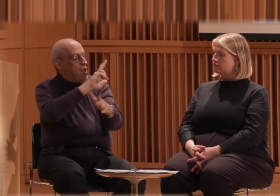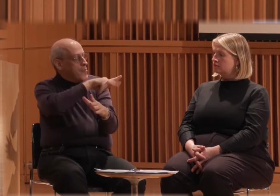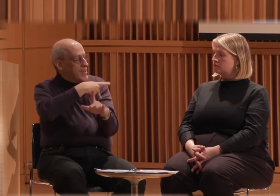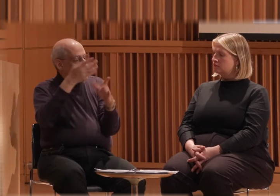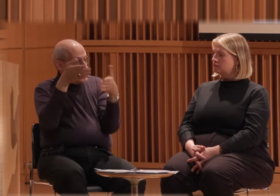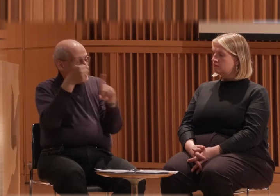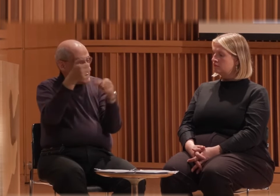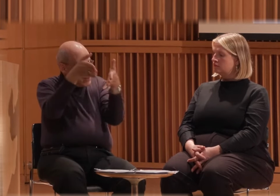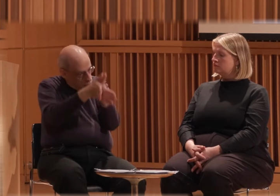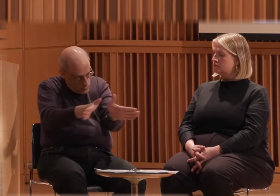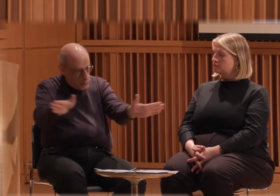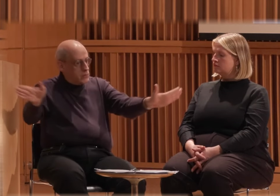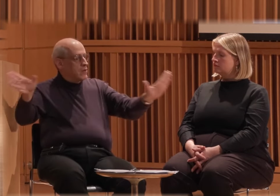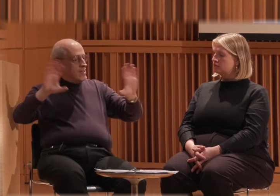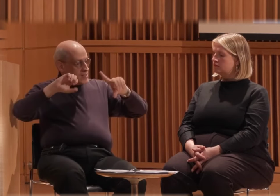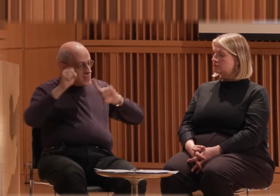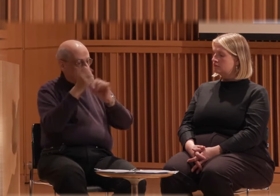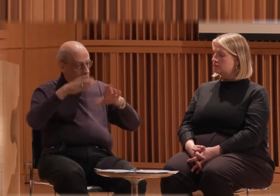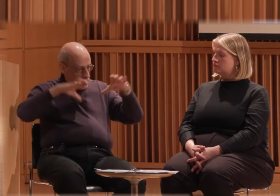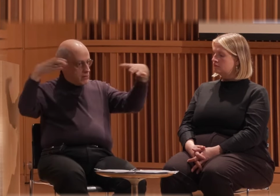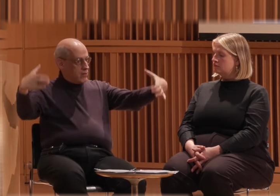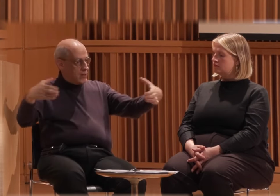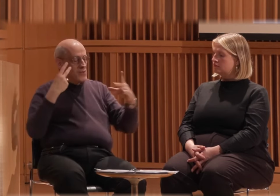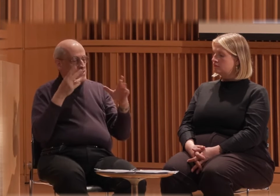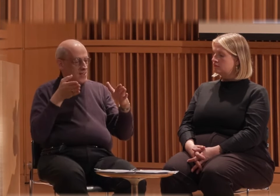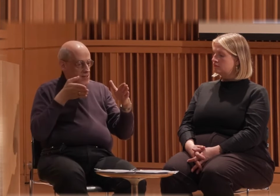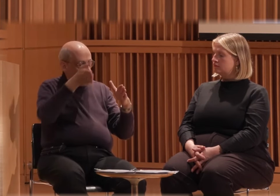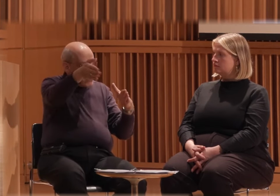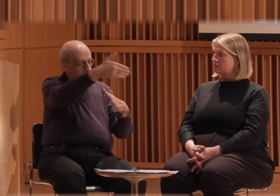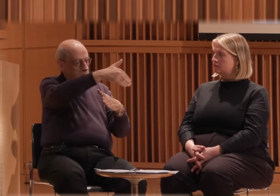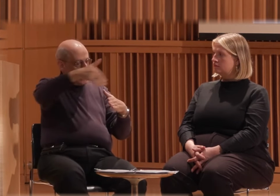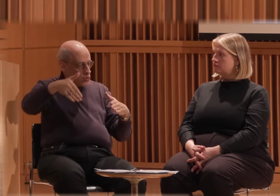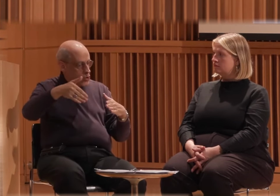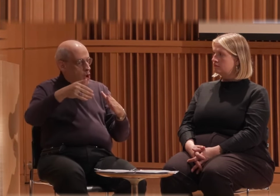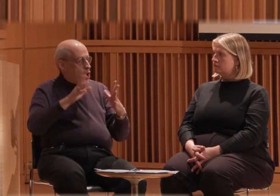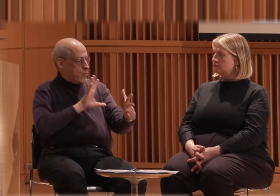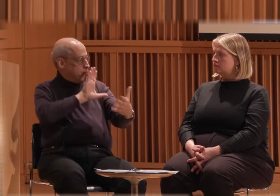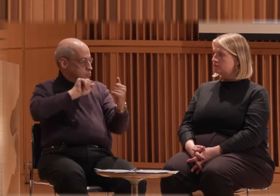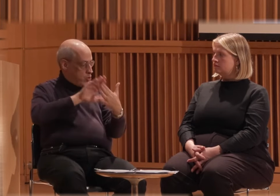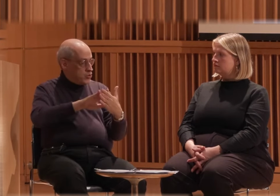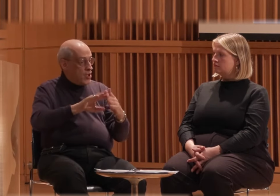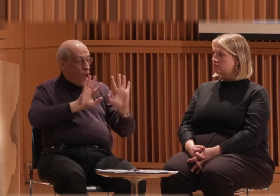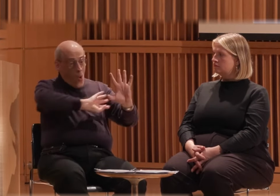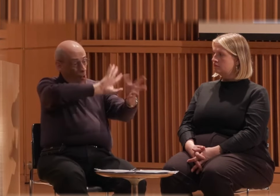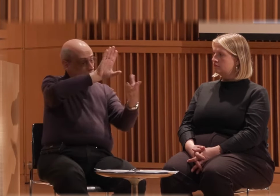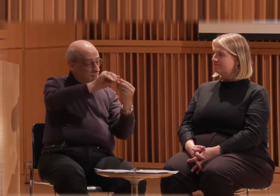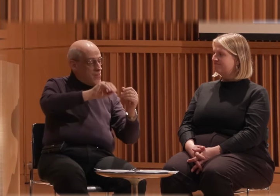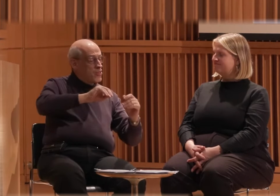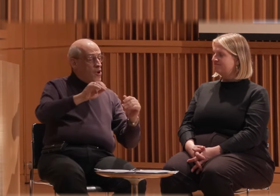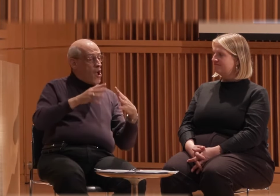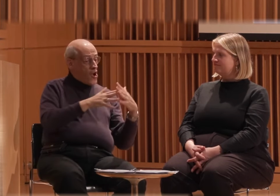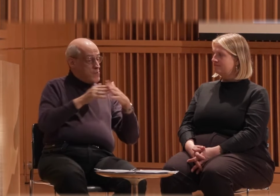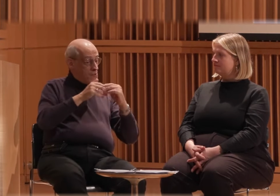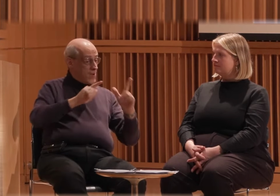larger society at large, and it generally looks at it in two dimensions. The aggregate, you know, what is the life expectancy of the United